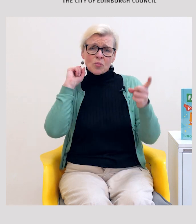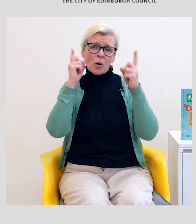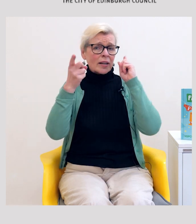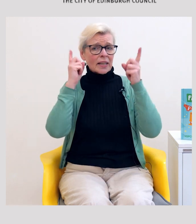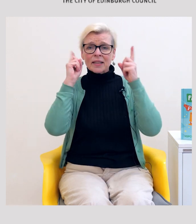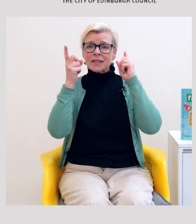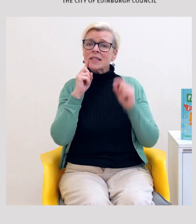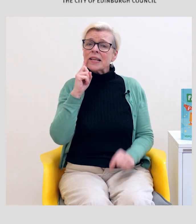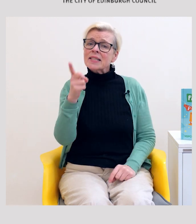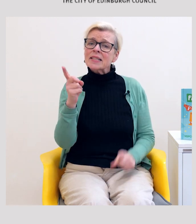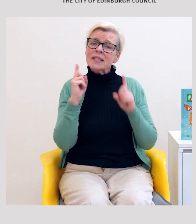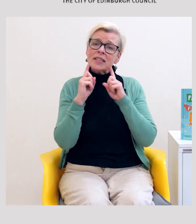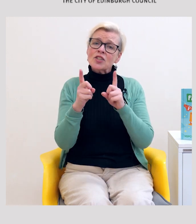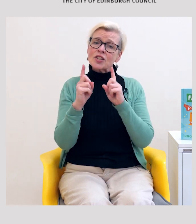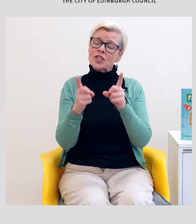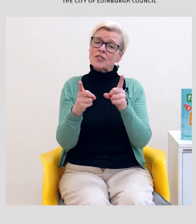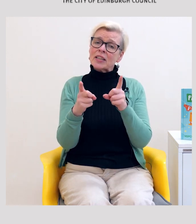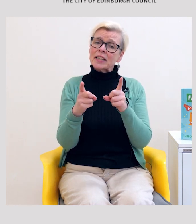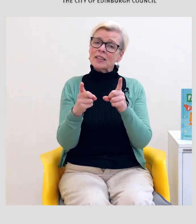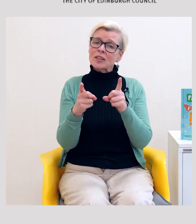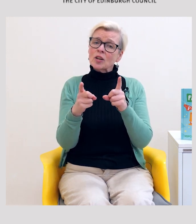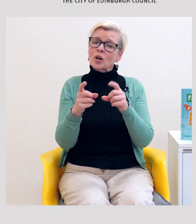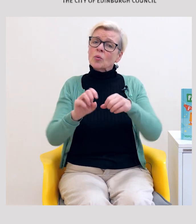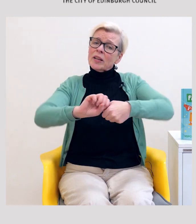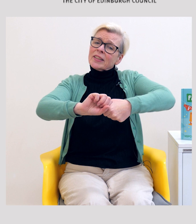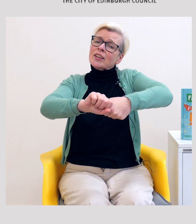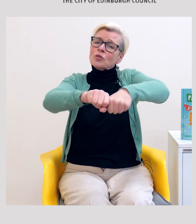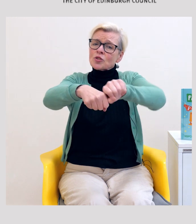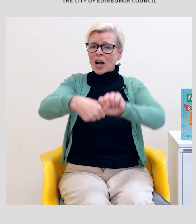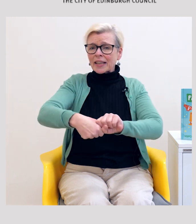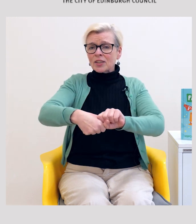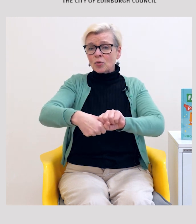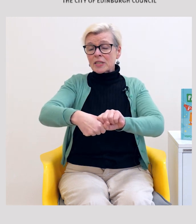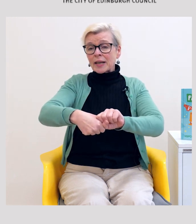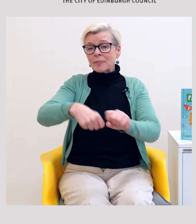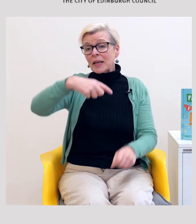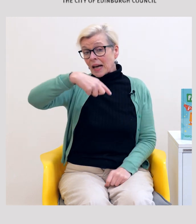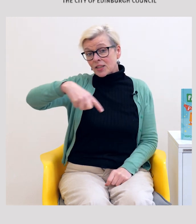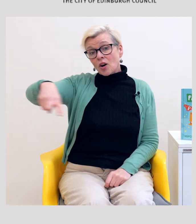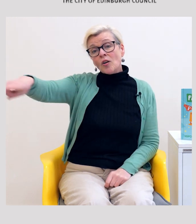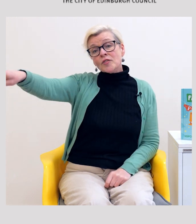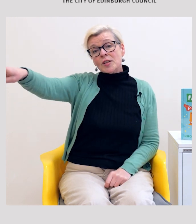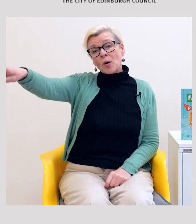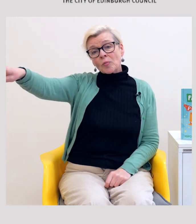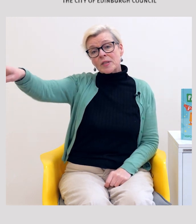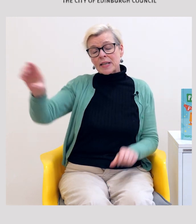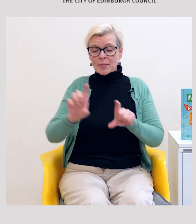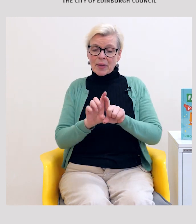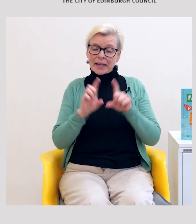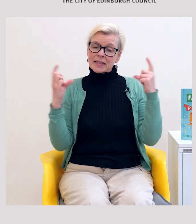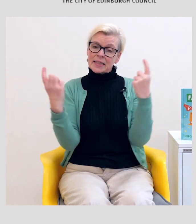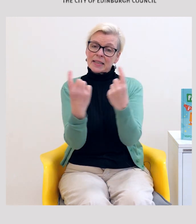Not to worry, says his teacher cheerily. We'll get you dry in no time. And off she